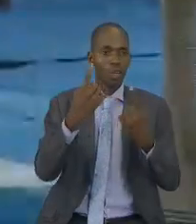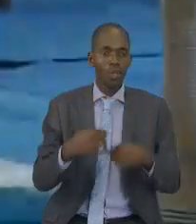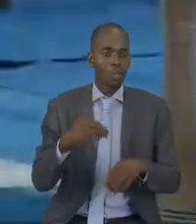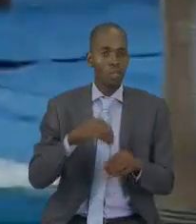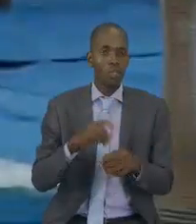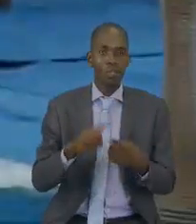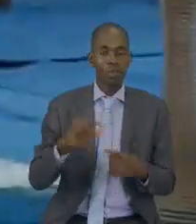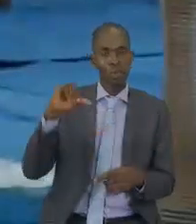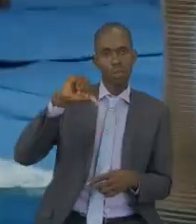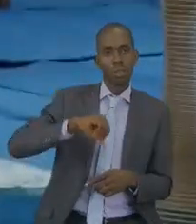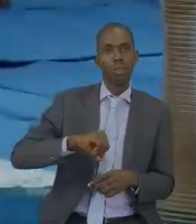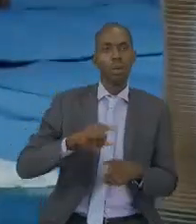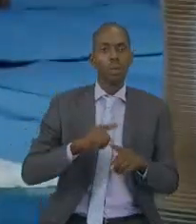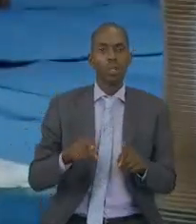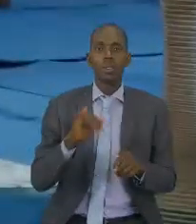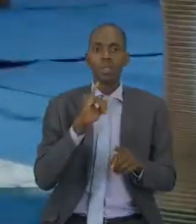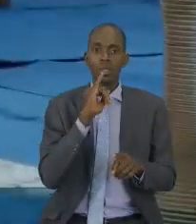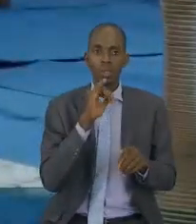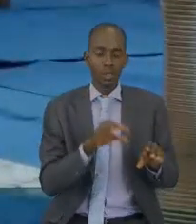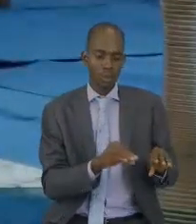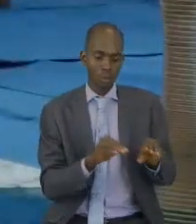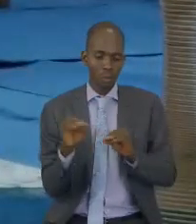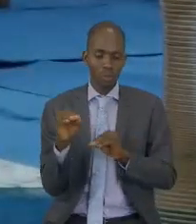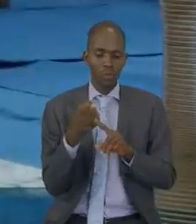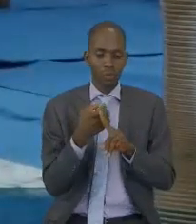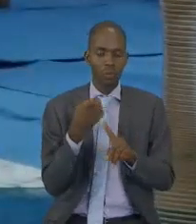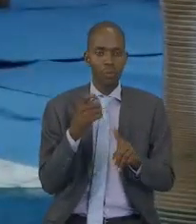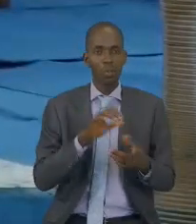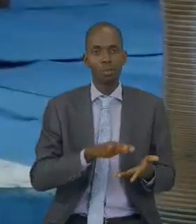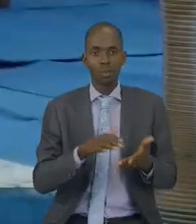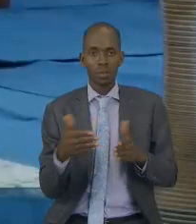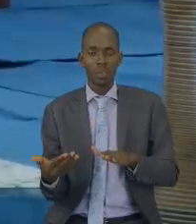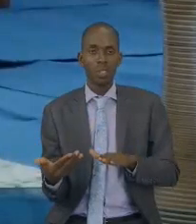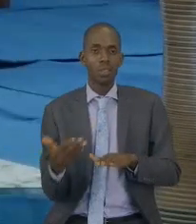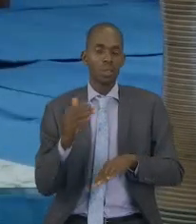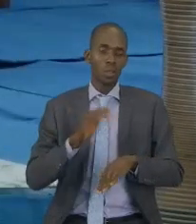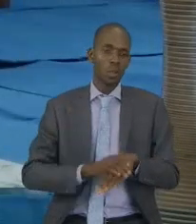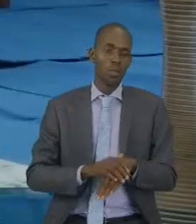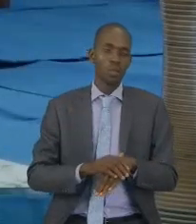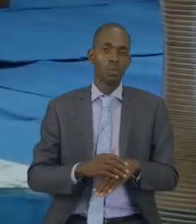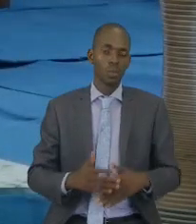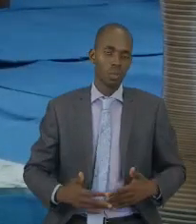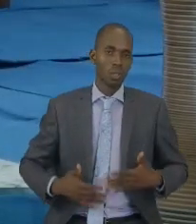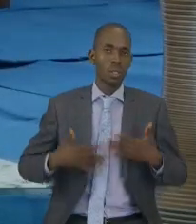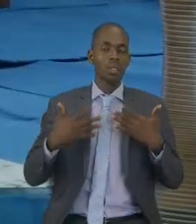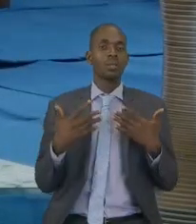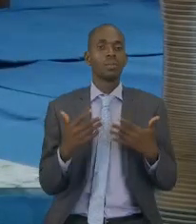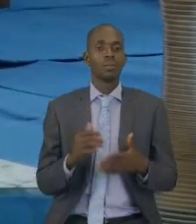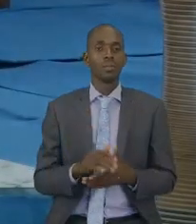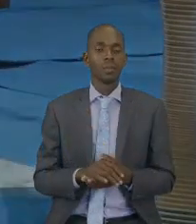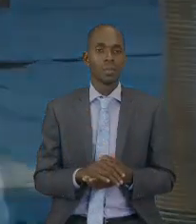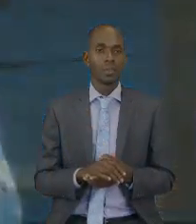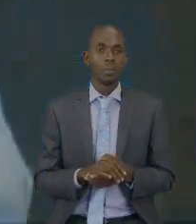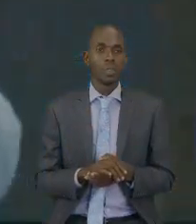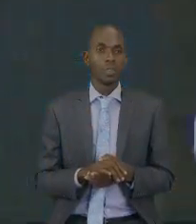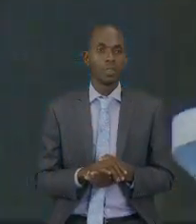into condemnation, but is passed from death unto